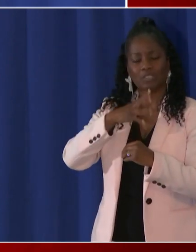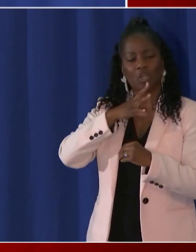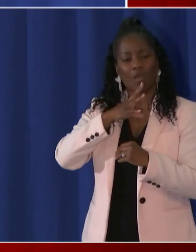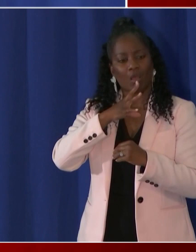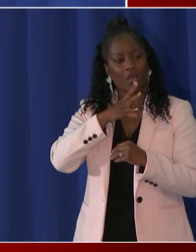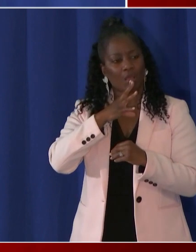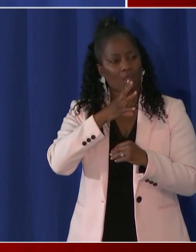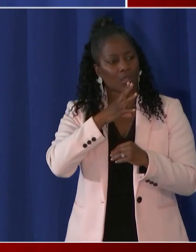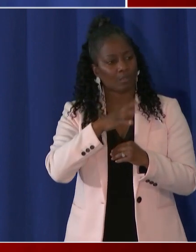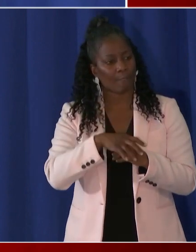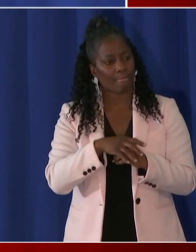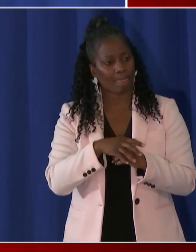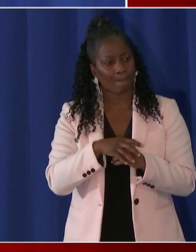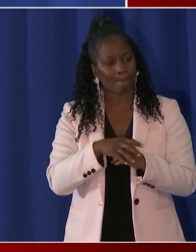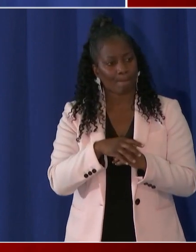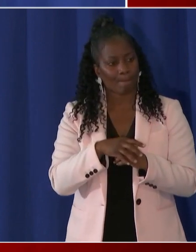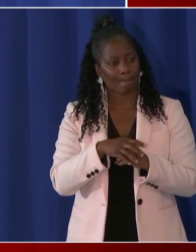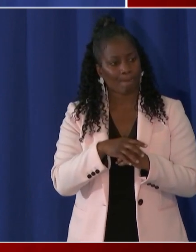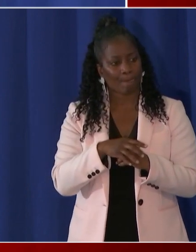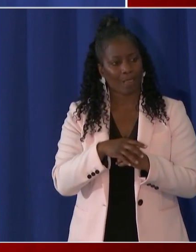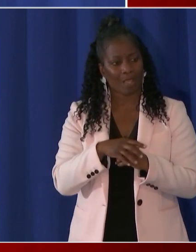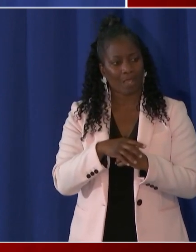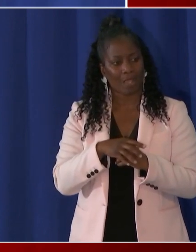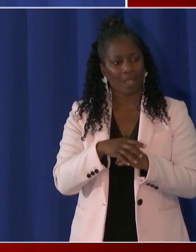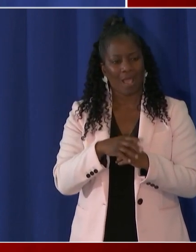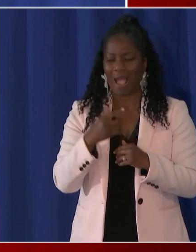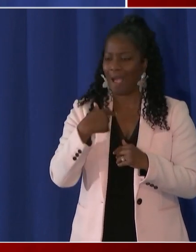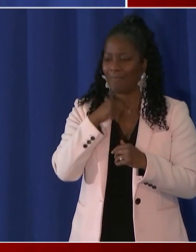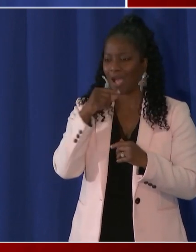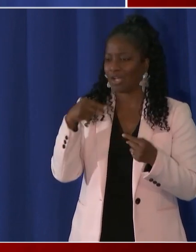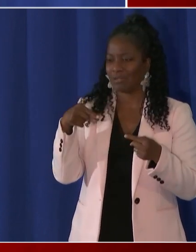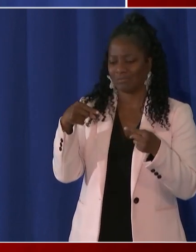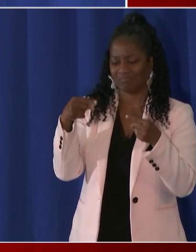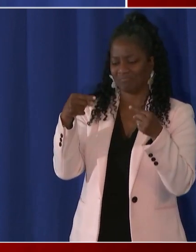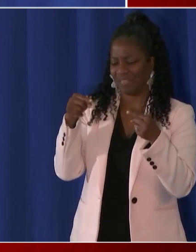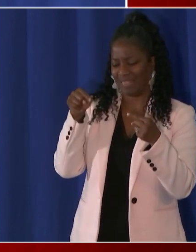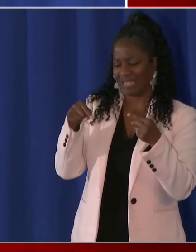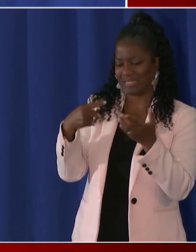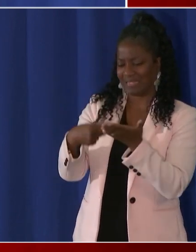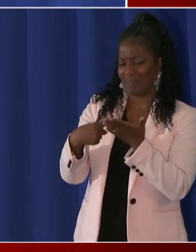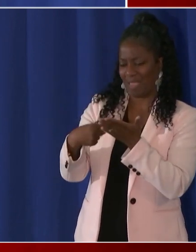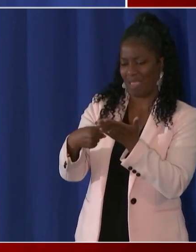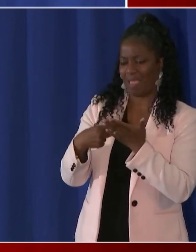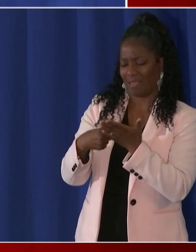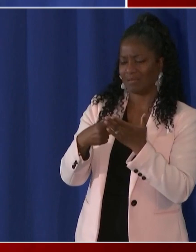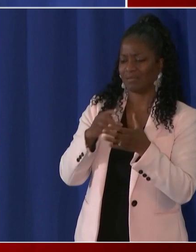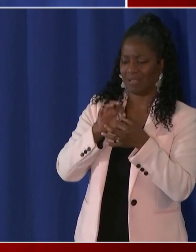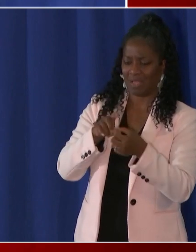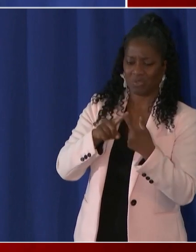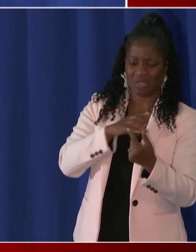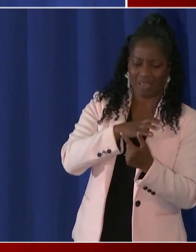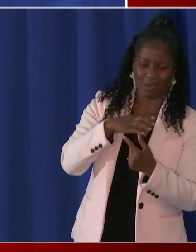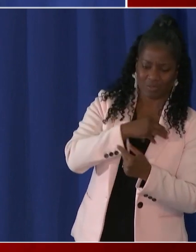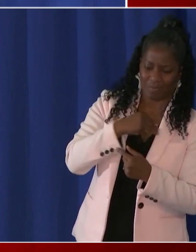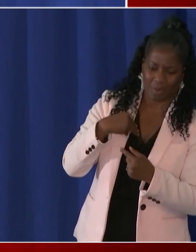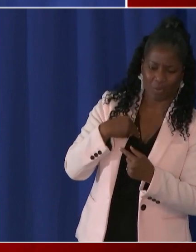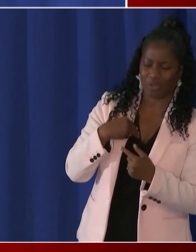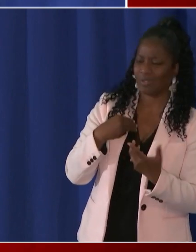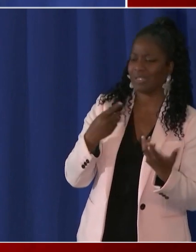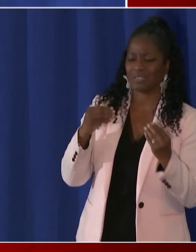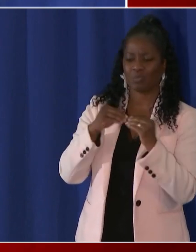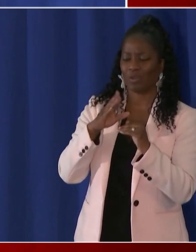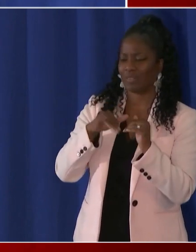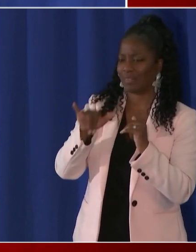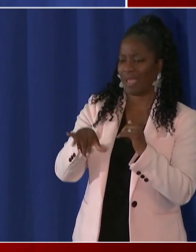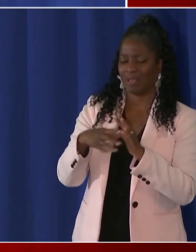and I won't have this debate reduced to kind of a squabble among a council member and it's more